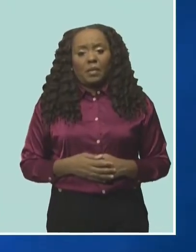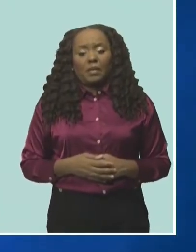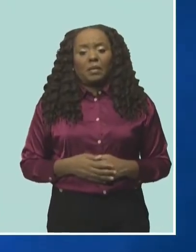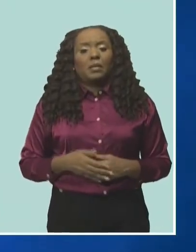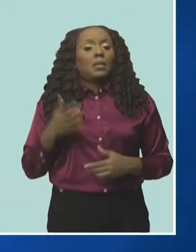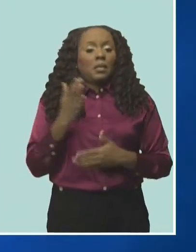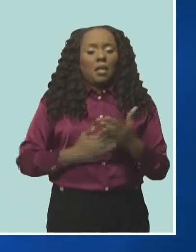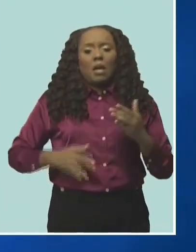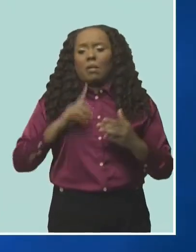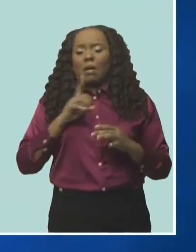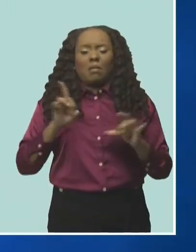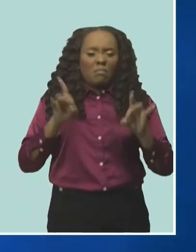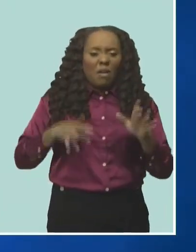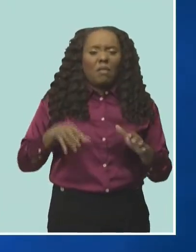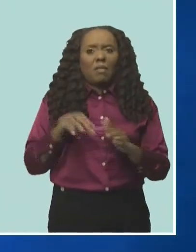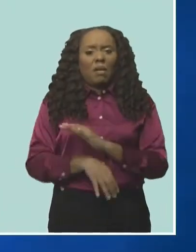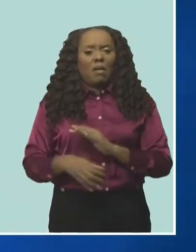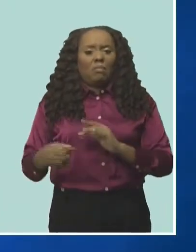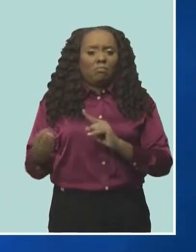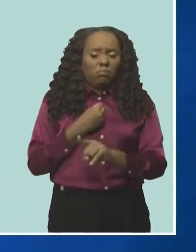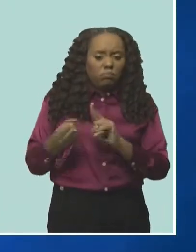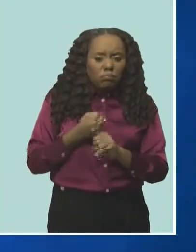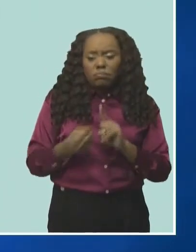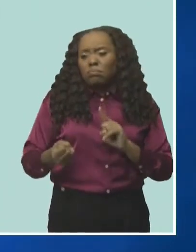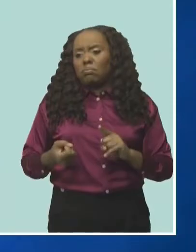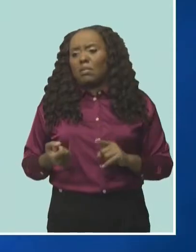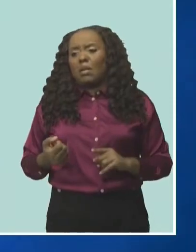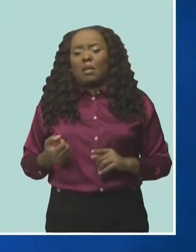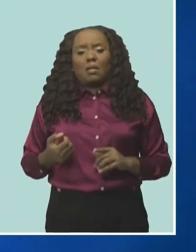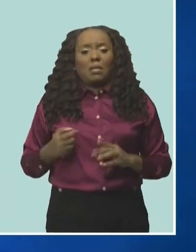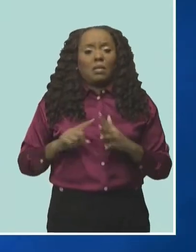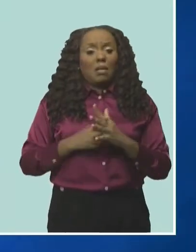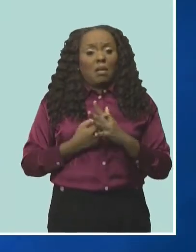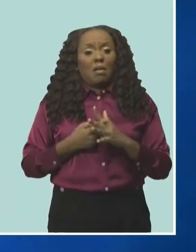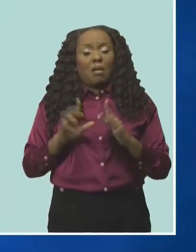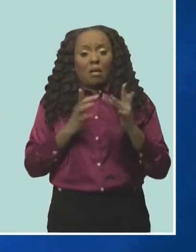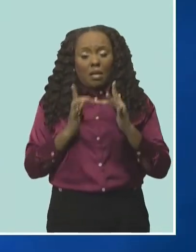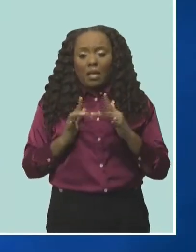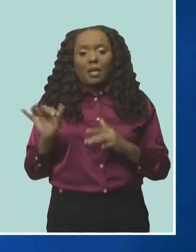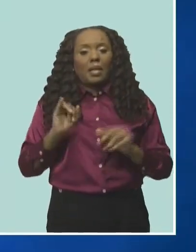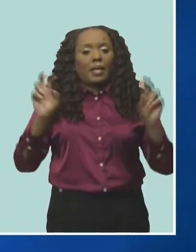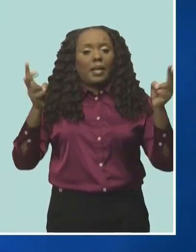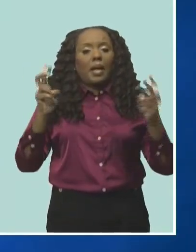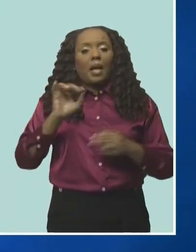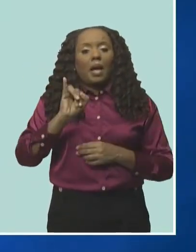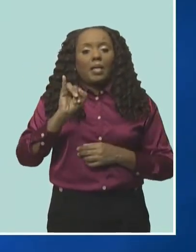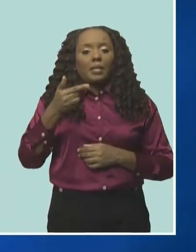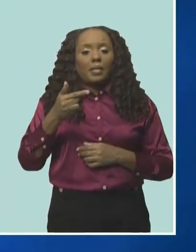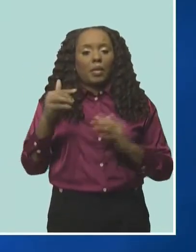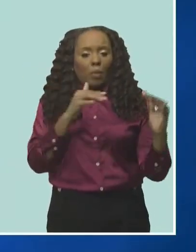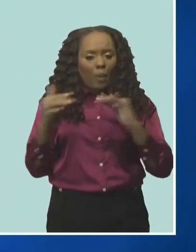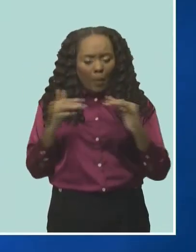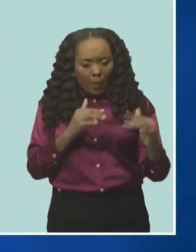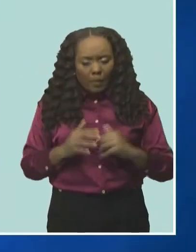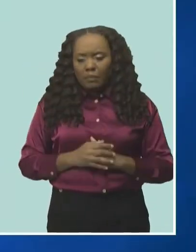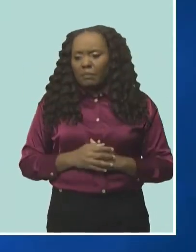taking place started on social media, what people call IG wars. And one person has a problem with something that somebody says online or says